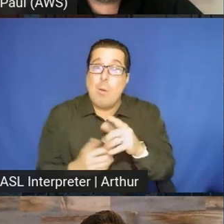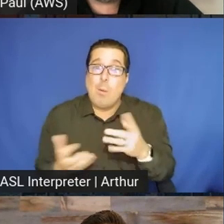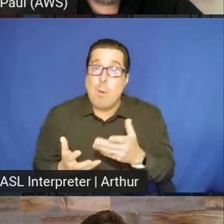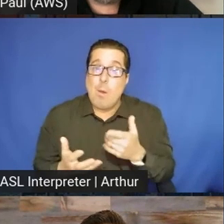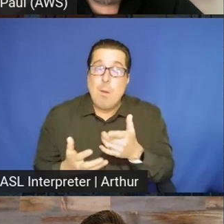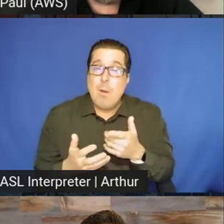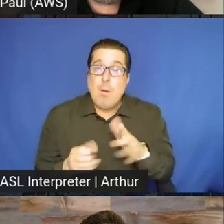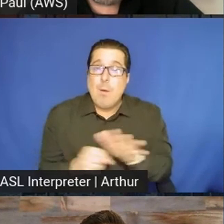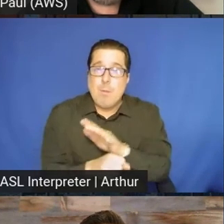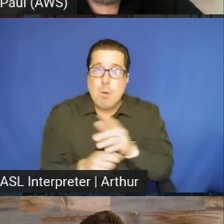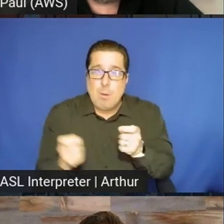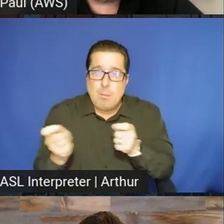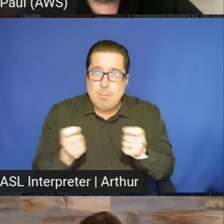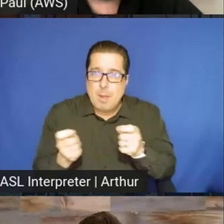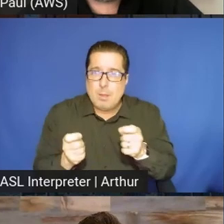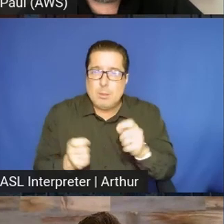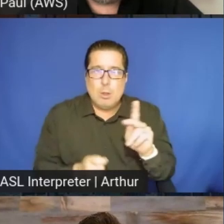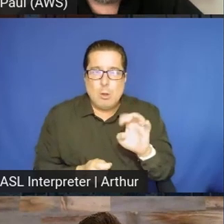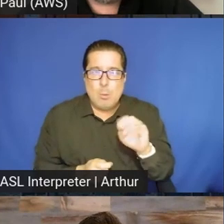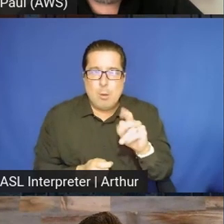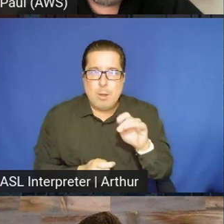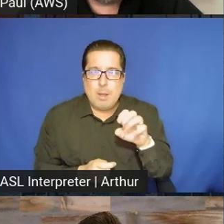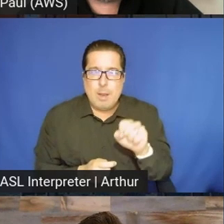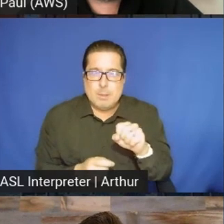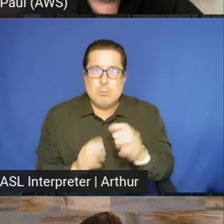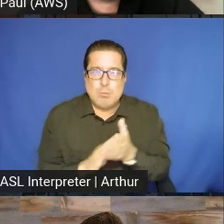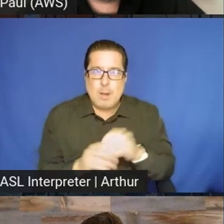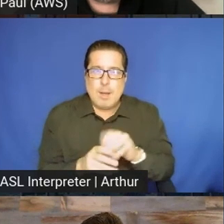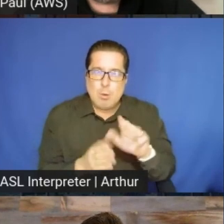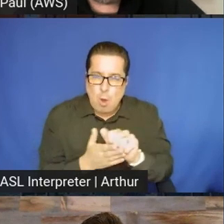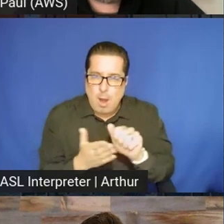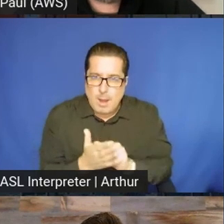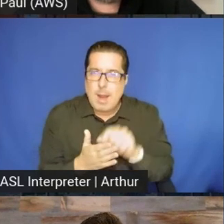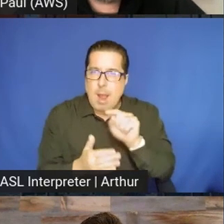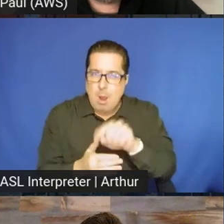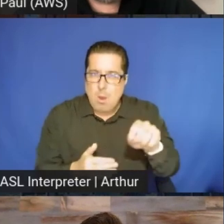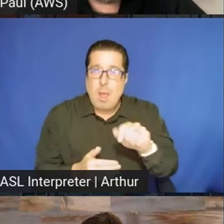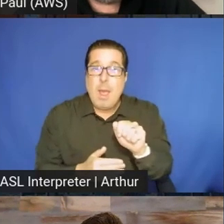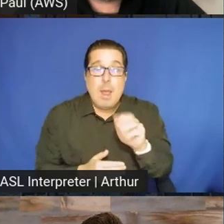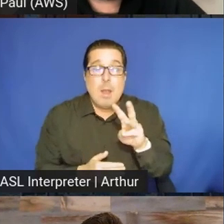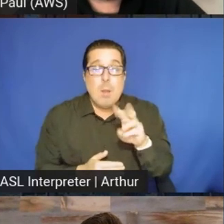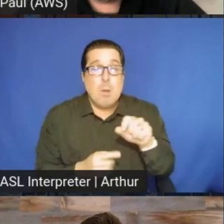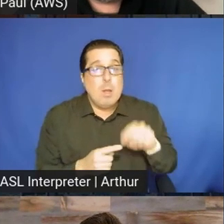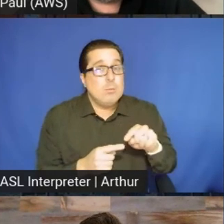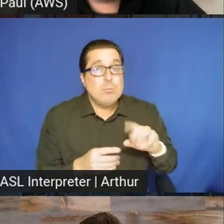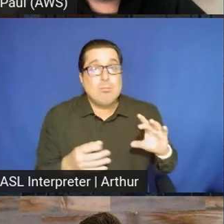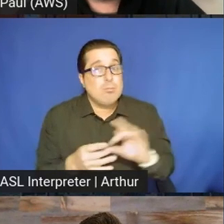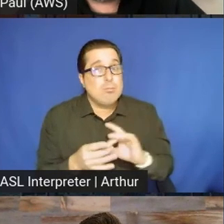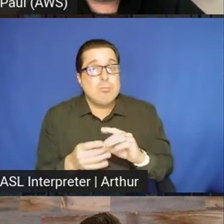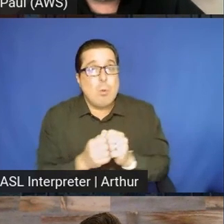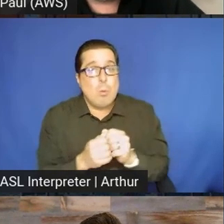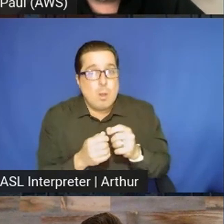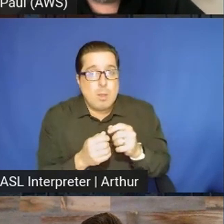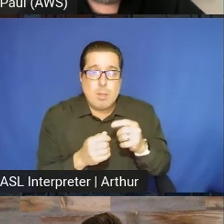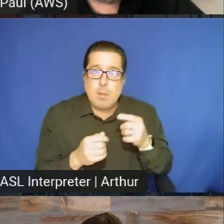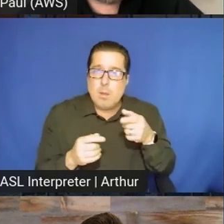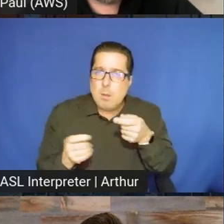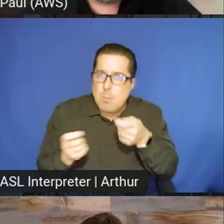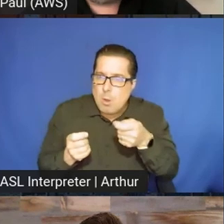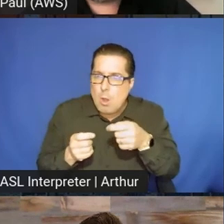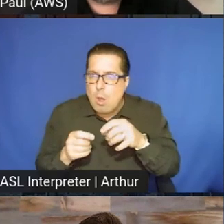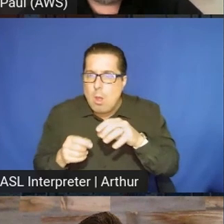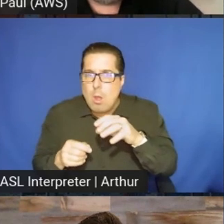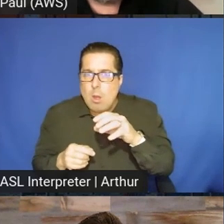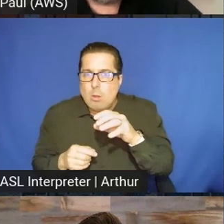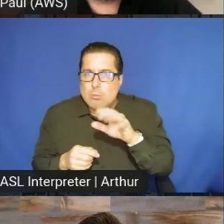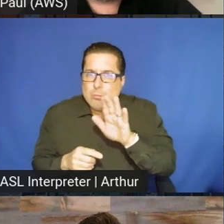managed Kubernetes offering that is running in your accounts. So what AWS does is that we manage the control plane. So this is handling the API servers